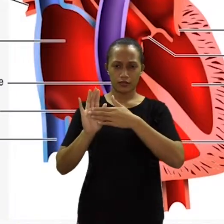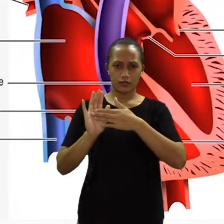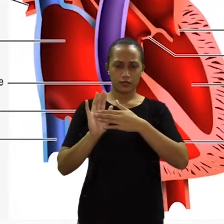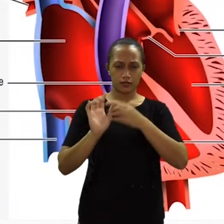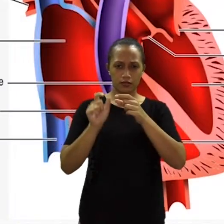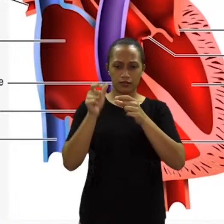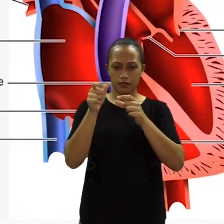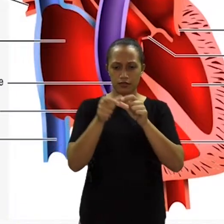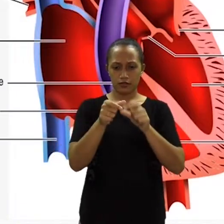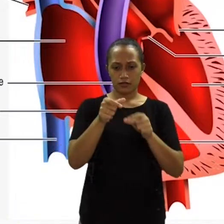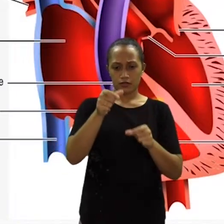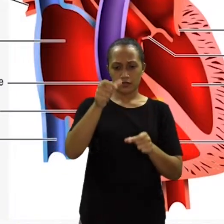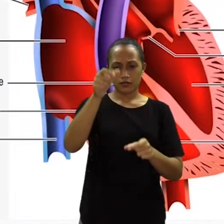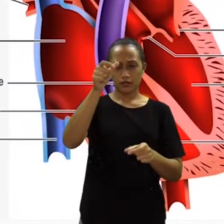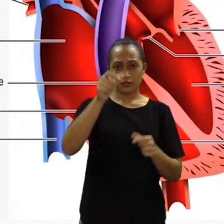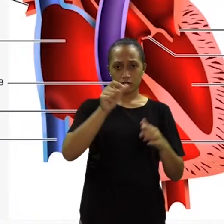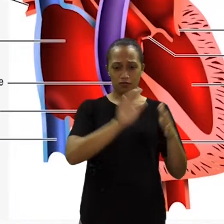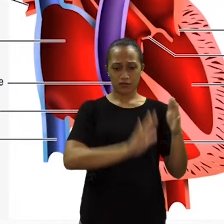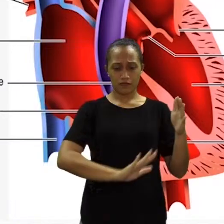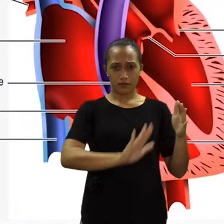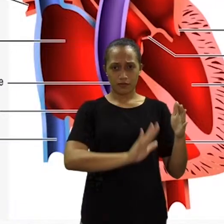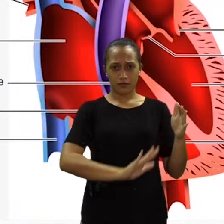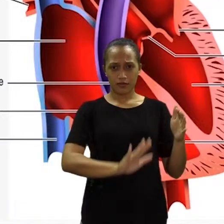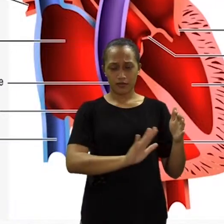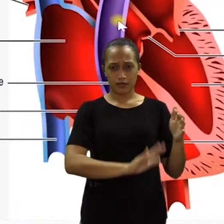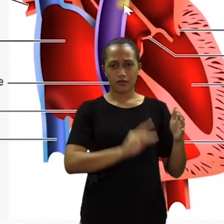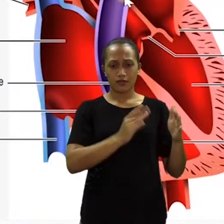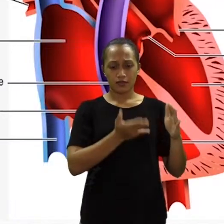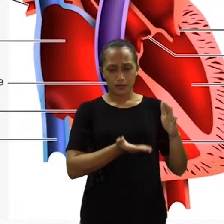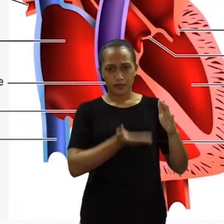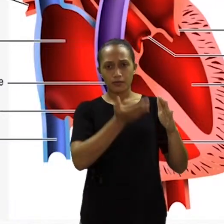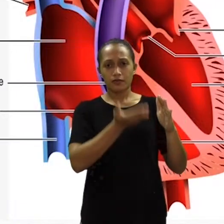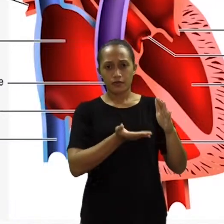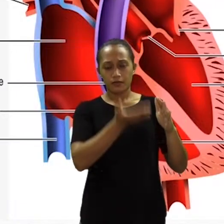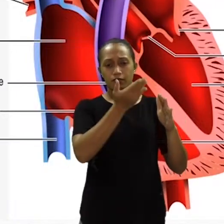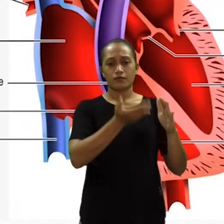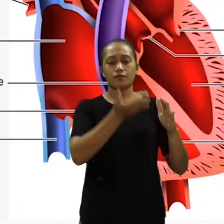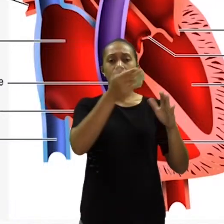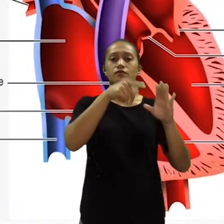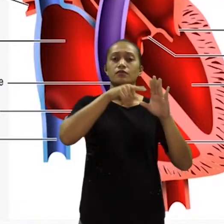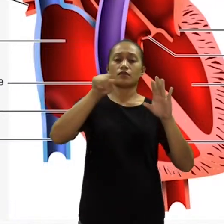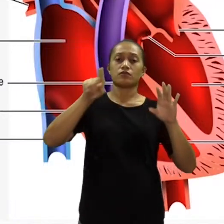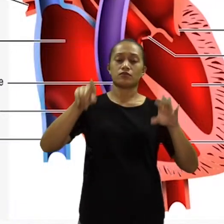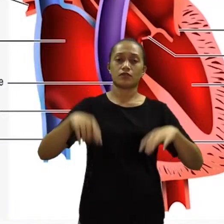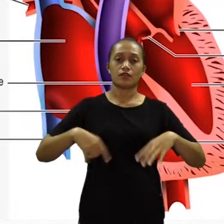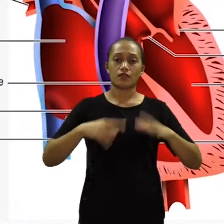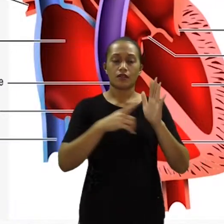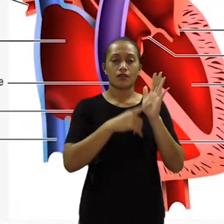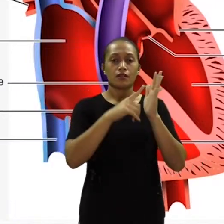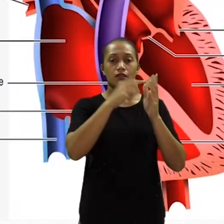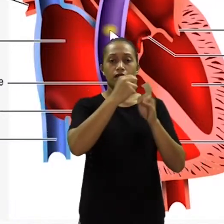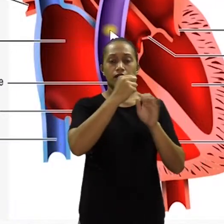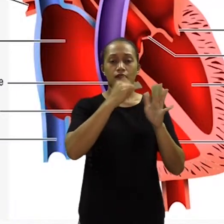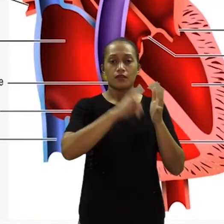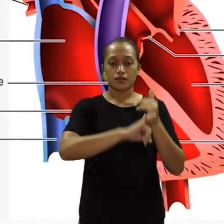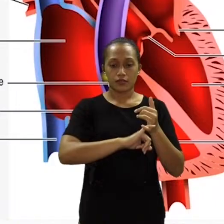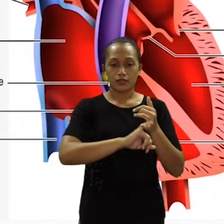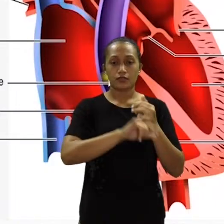And from here, the blood then push up and push out to the lungs through